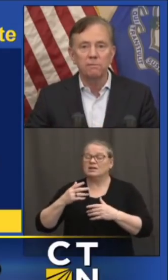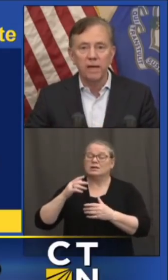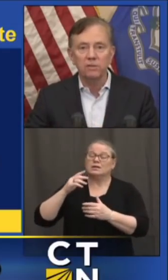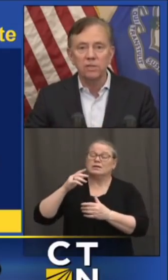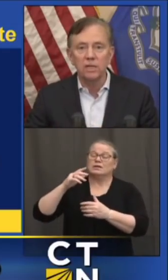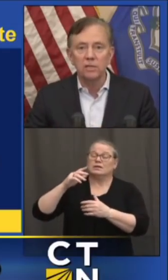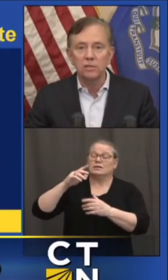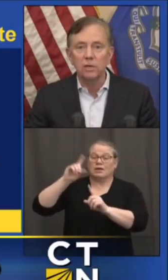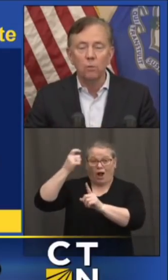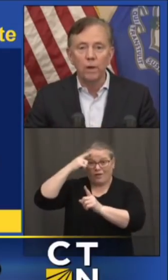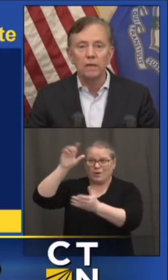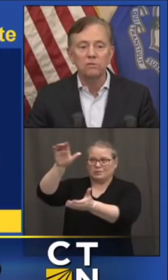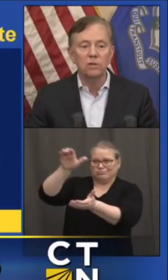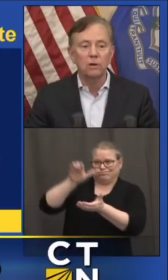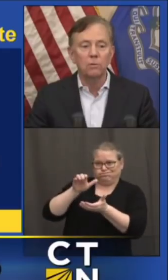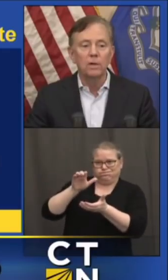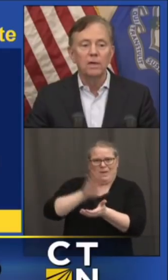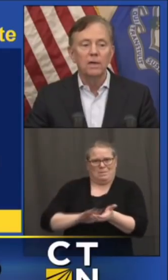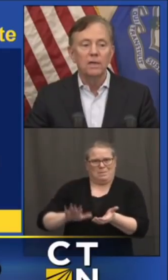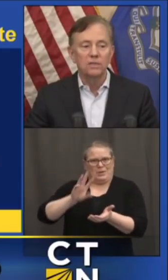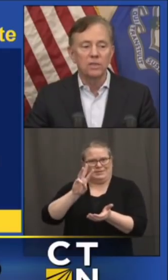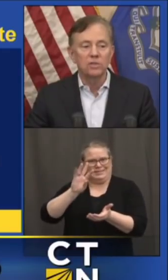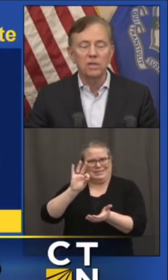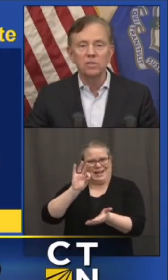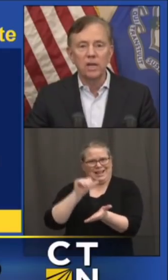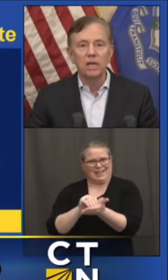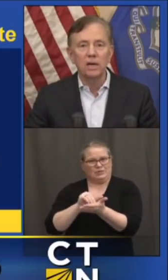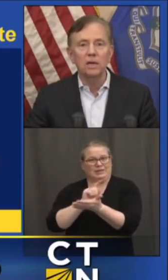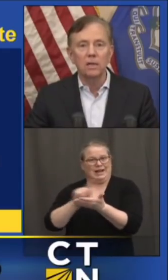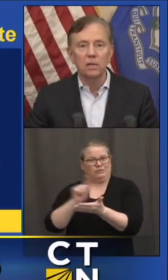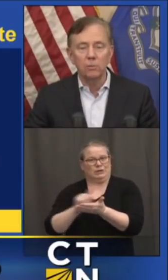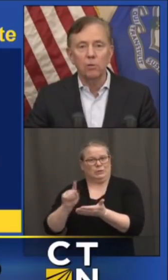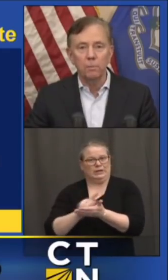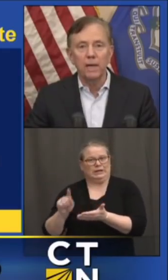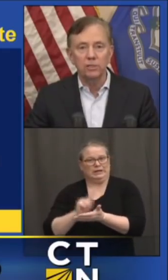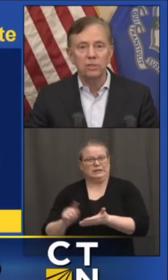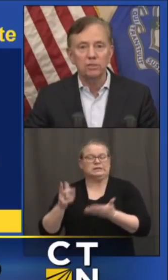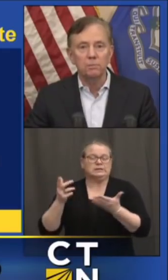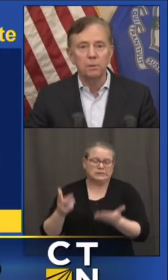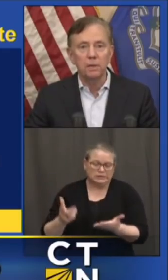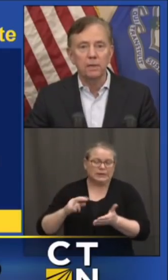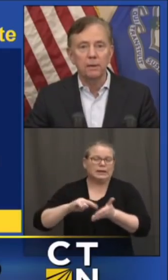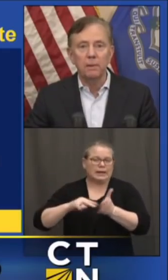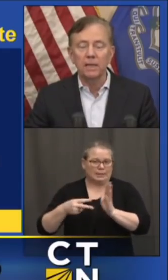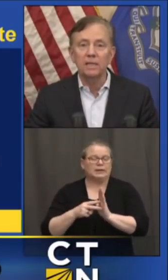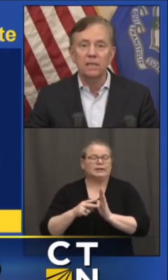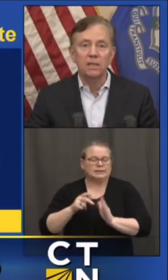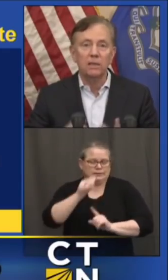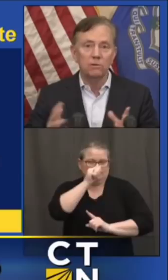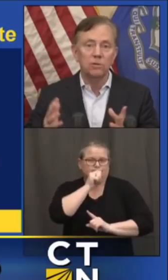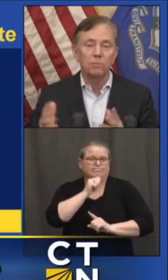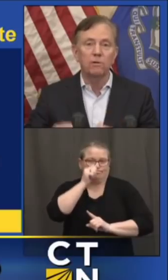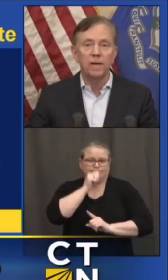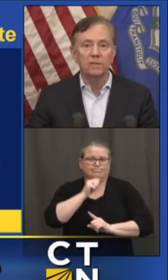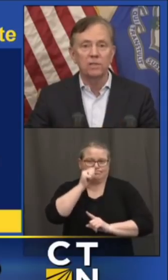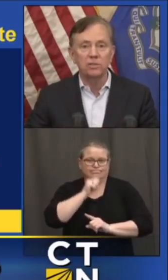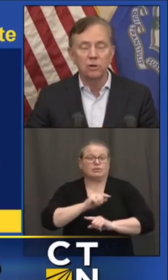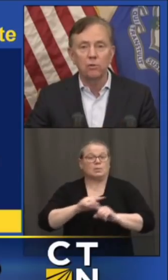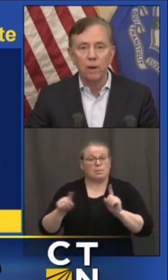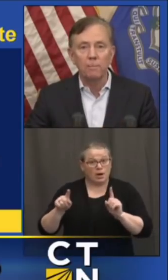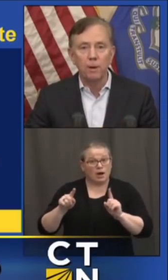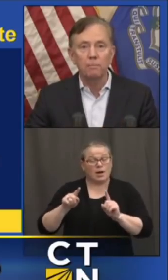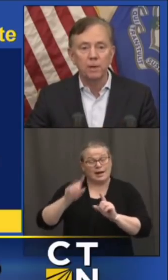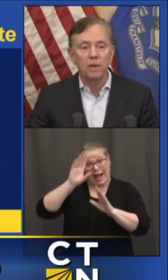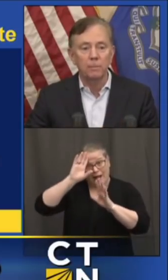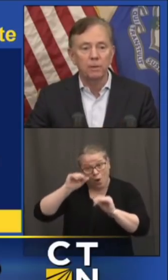69,000 vaccines a week. So this is going to take a little more patience, but I'd like to think those number of vaccines